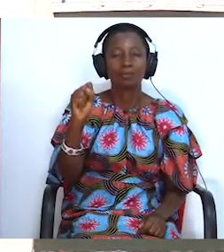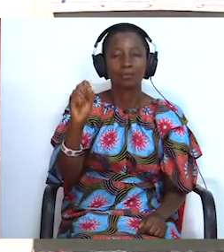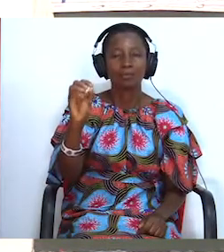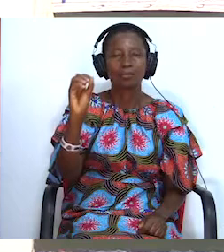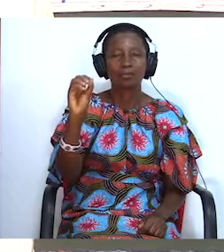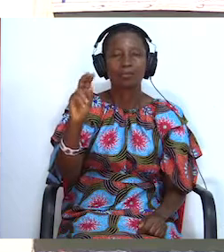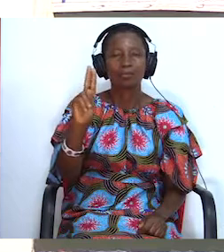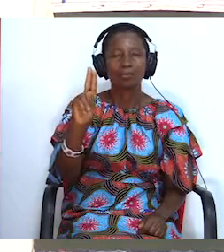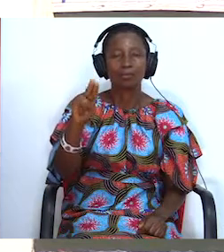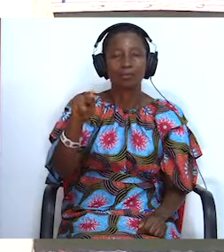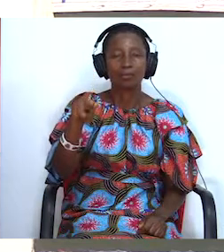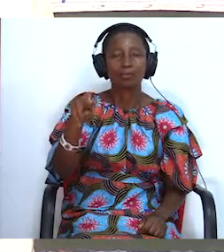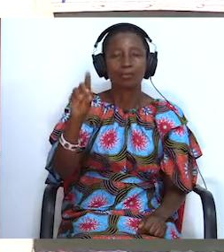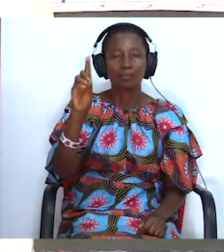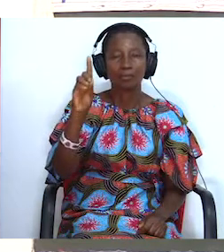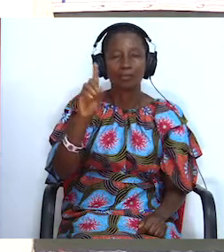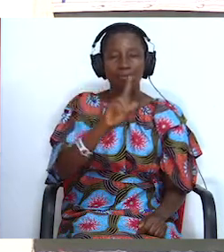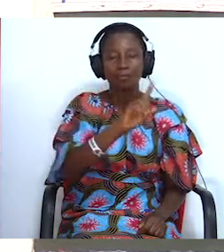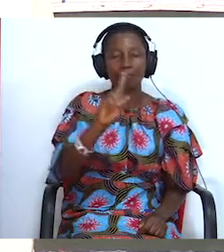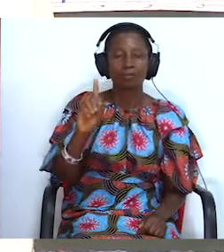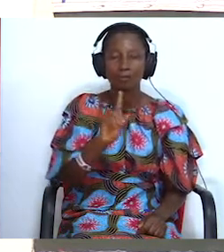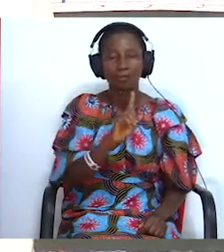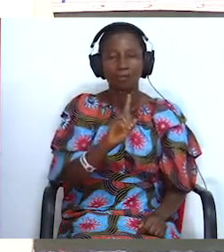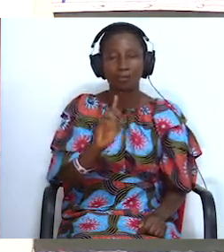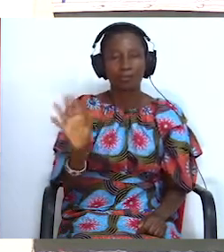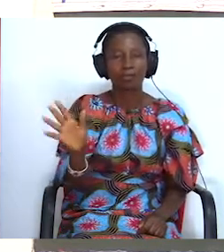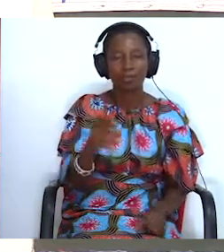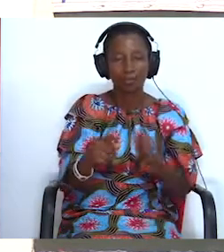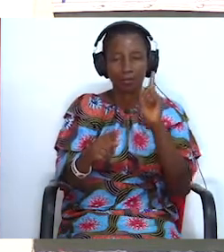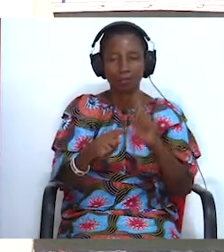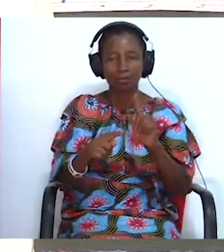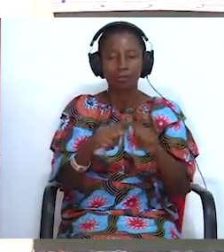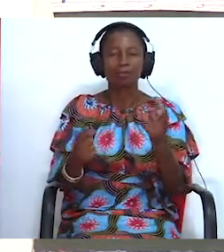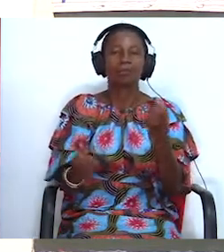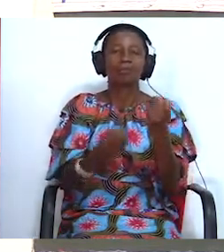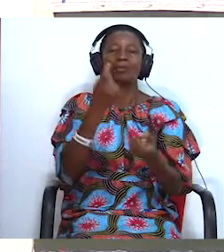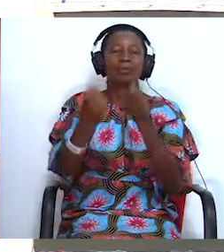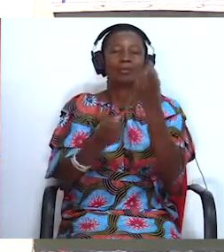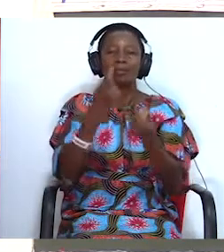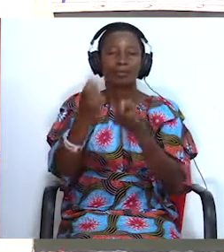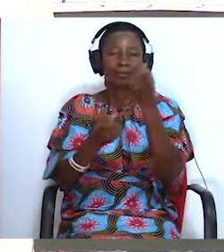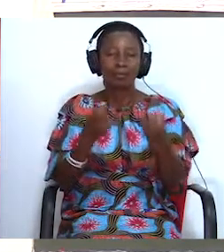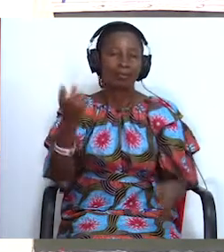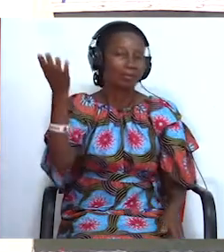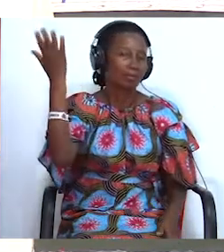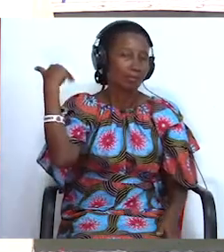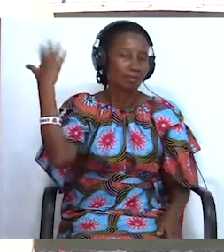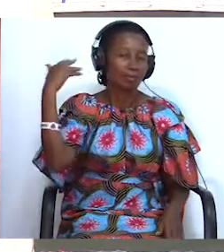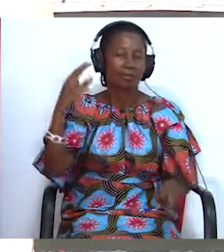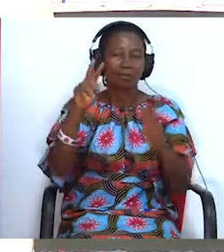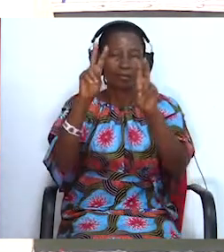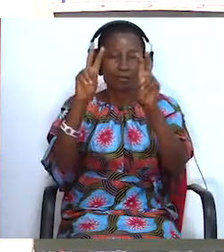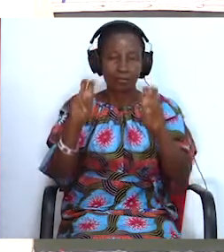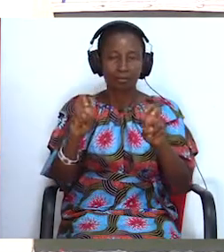And I have some pictures with me here that will help you to